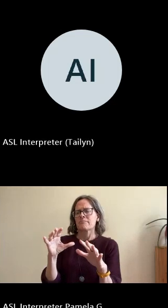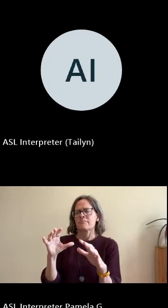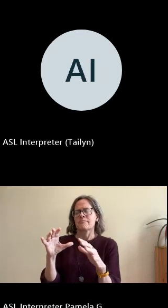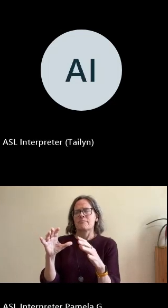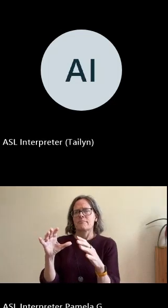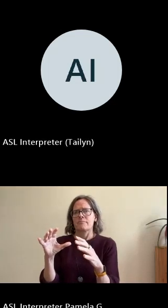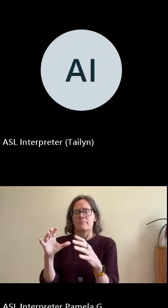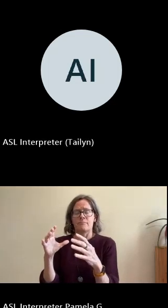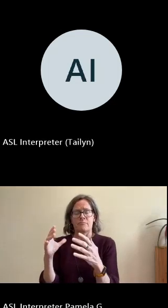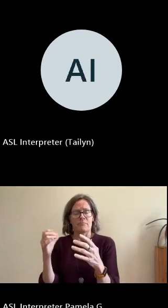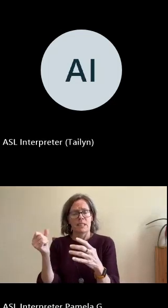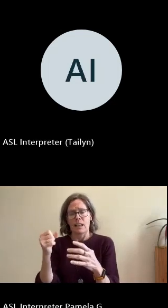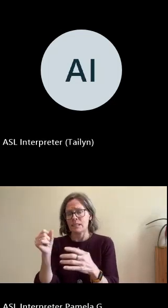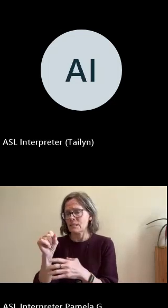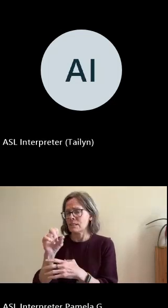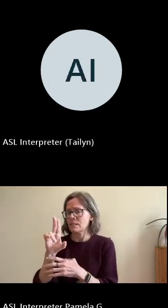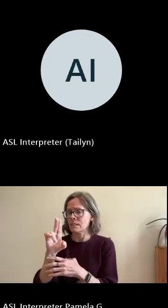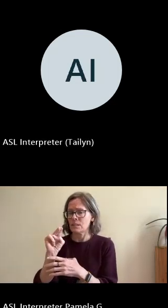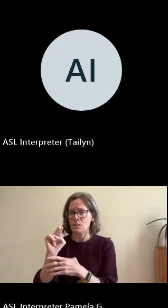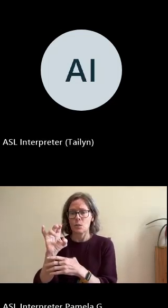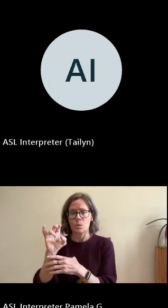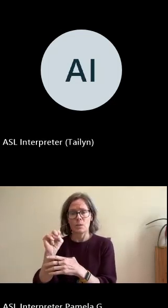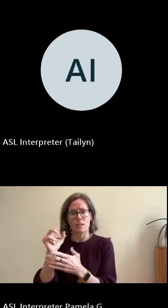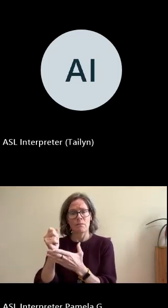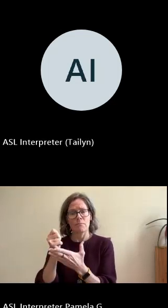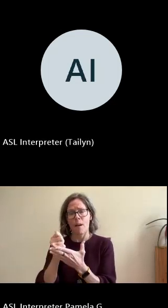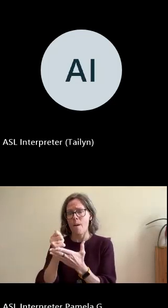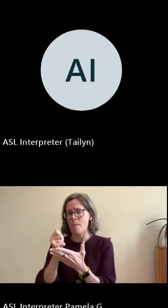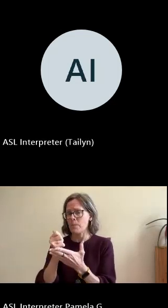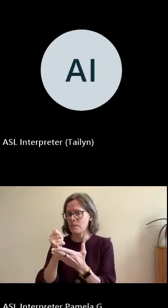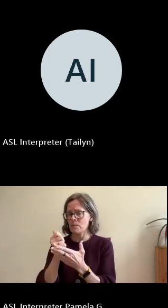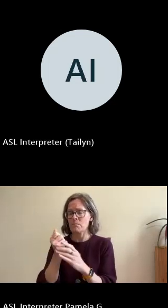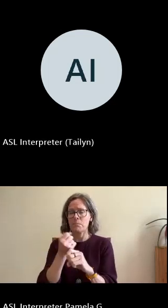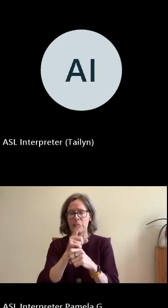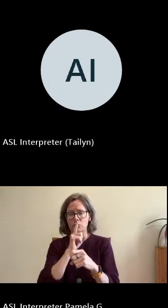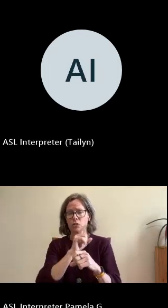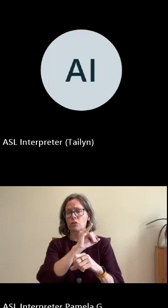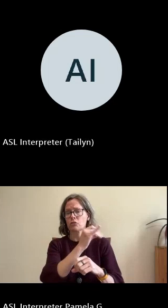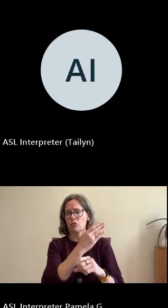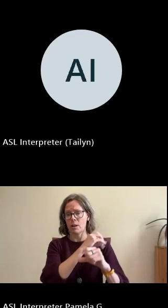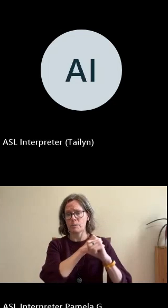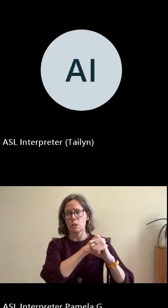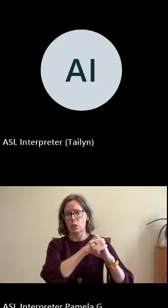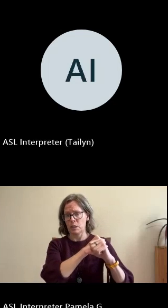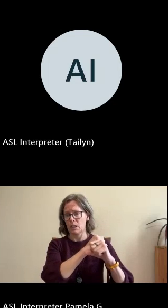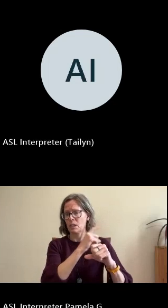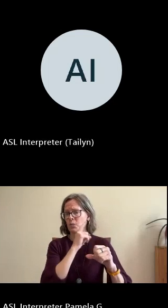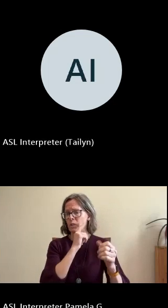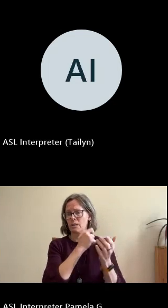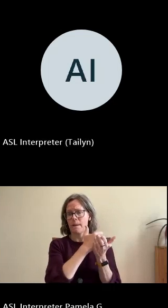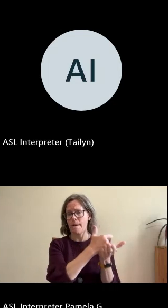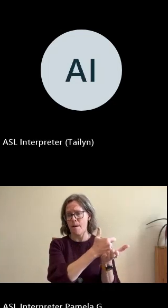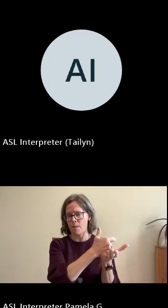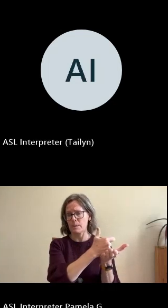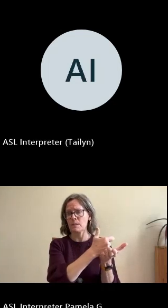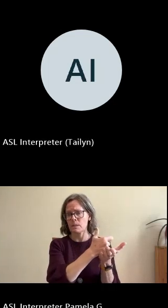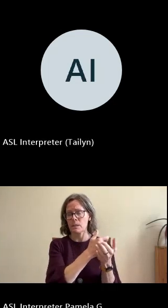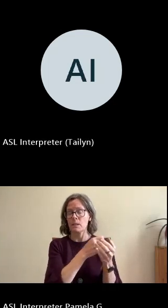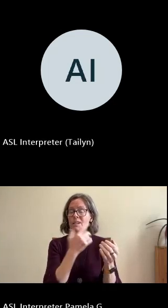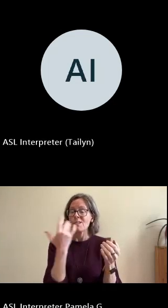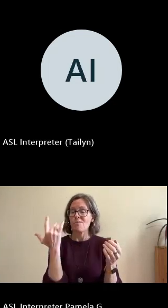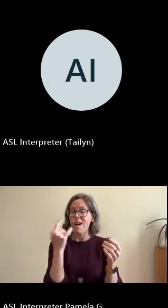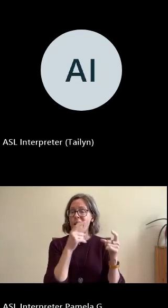but yeah, having a union does help with job security because the management then needs to follow